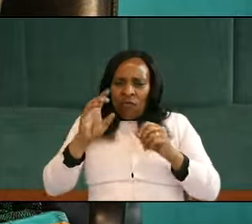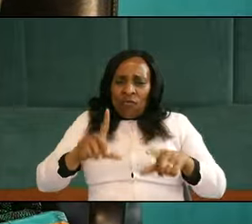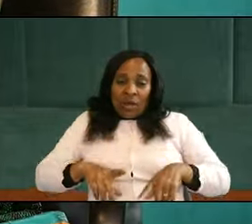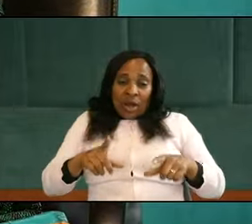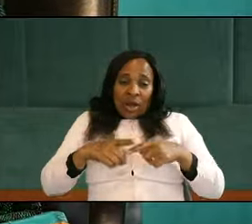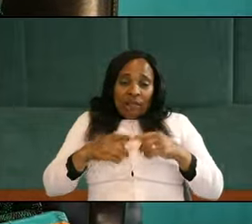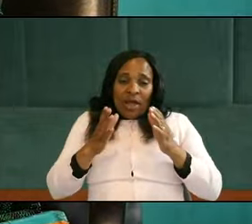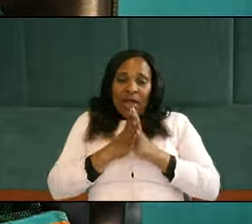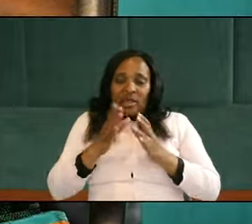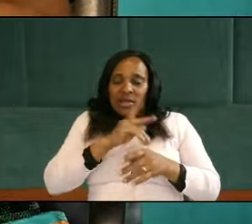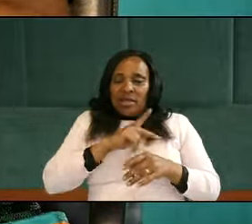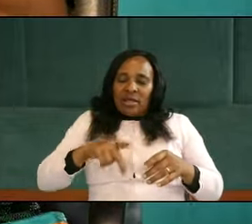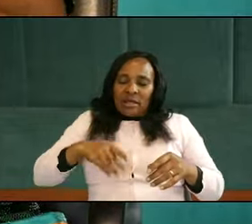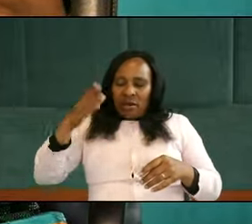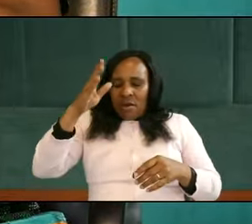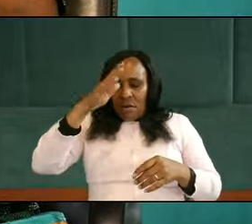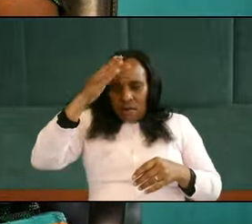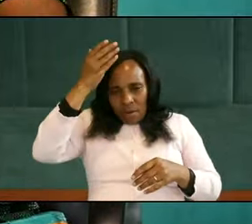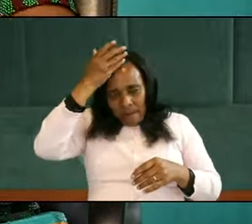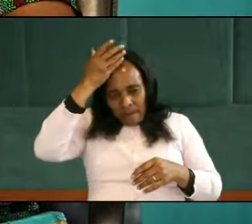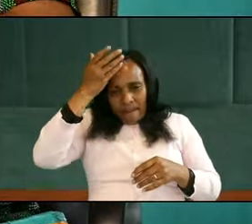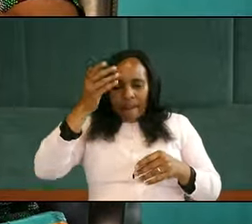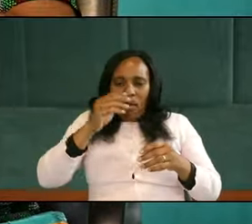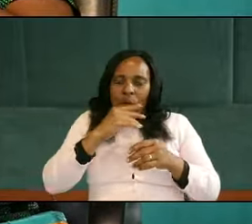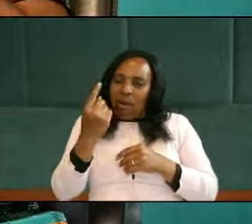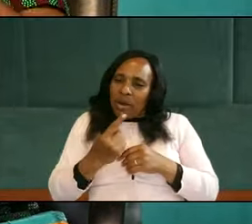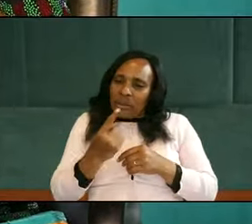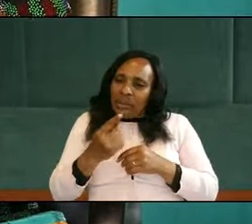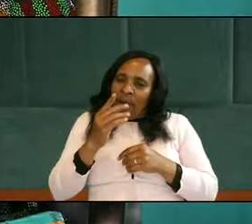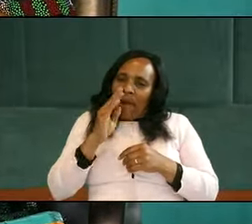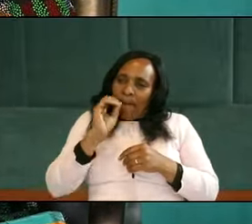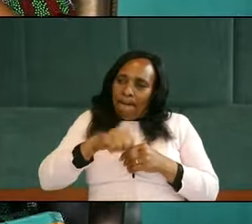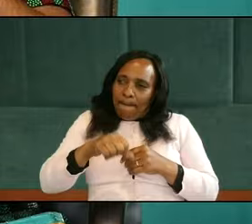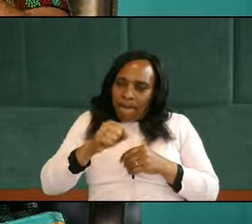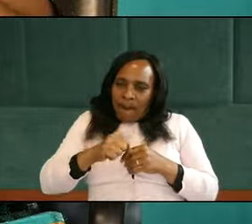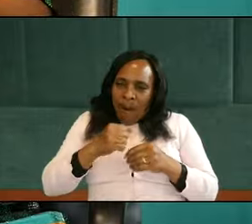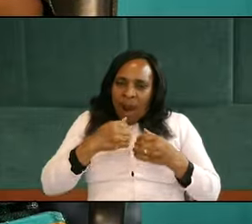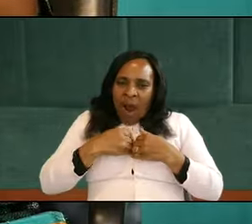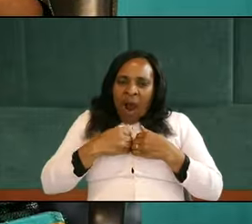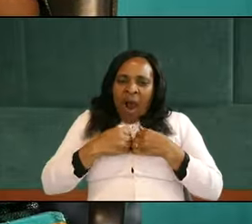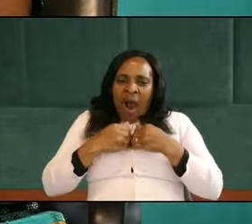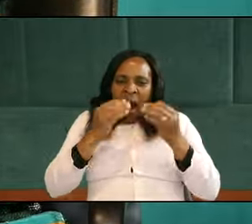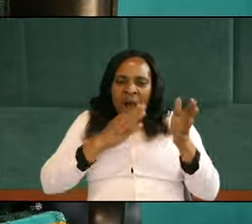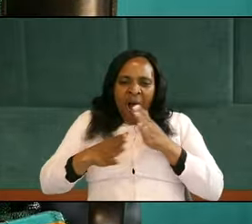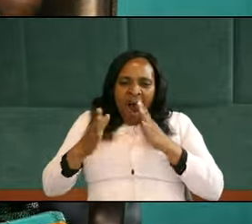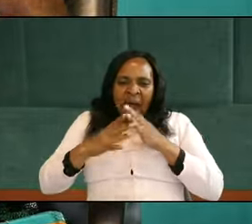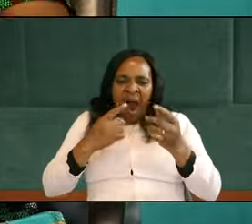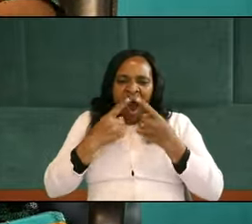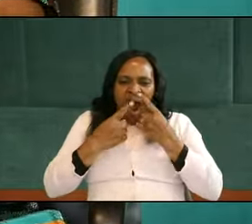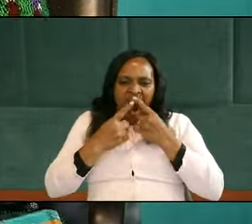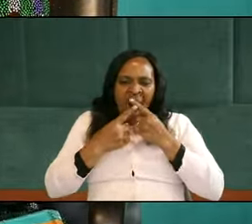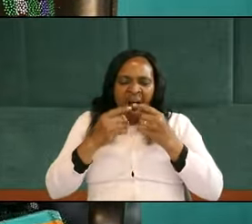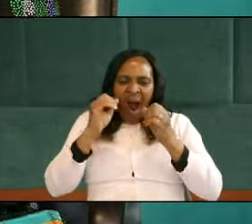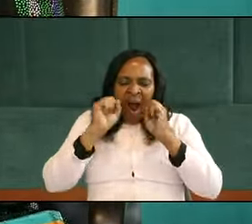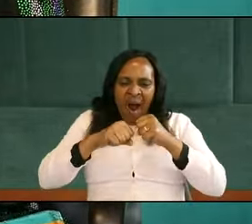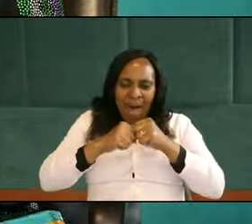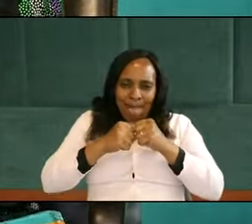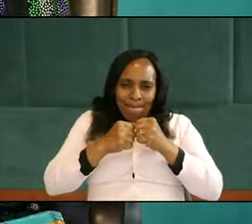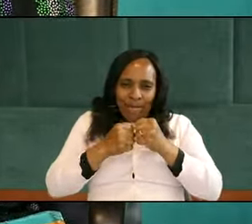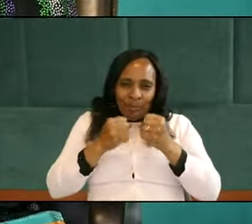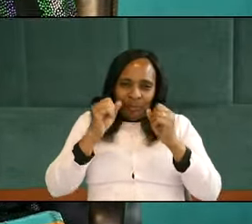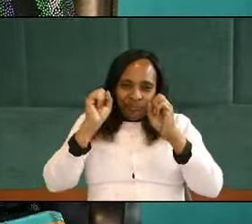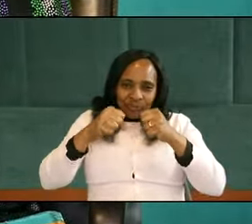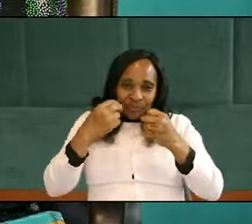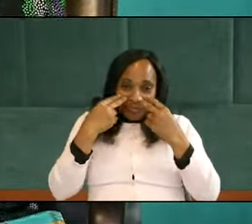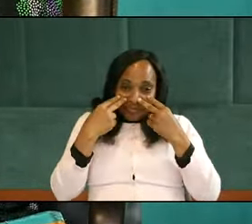and the picture of the kingdom. He had to see all that. And only by being able to have it vocalized or spoken or painted, was he